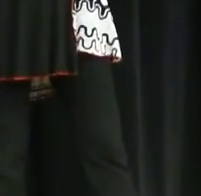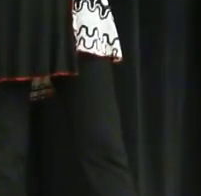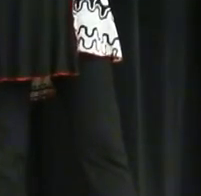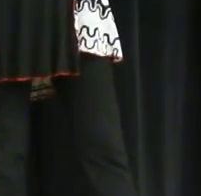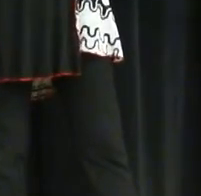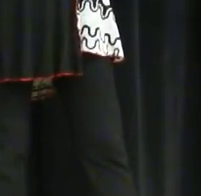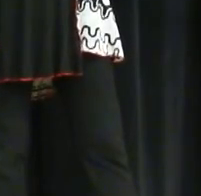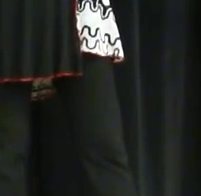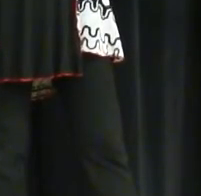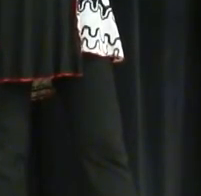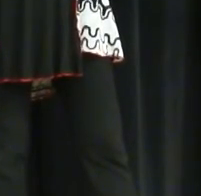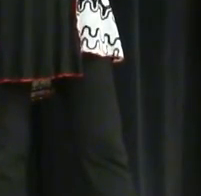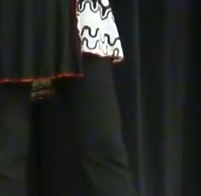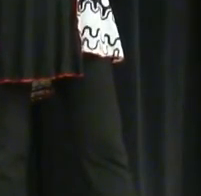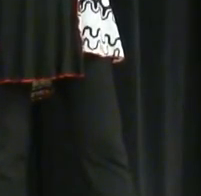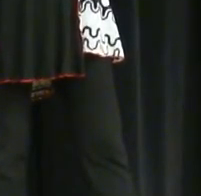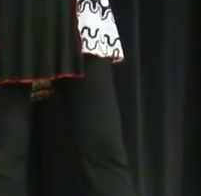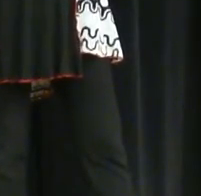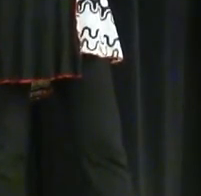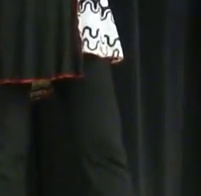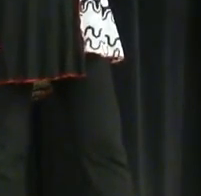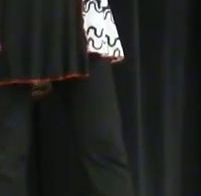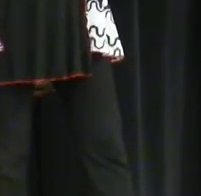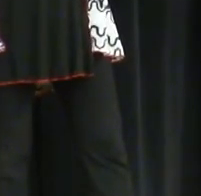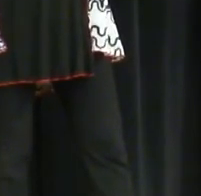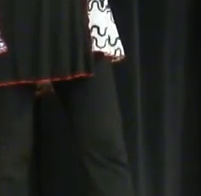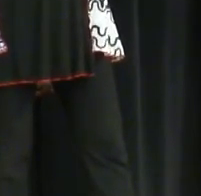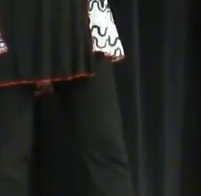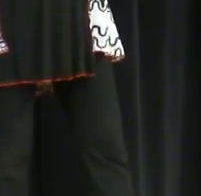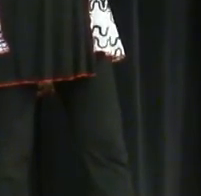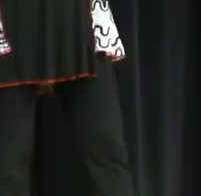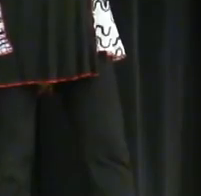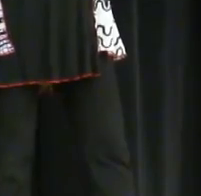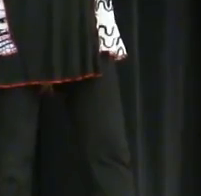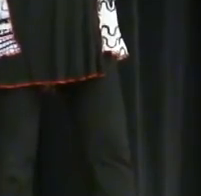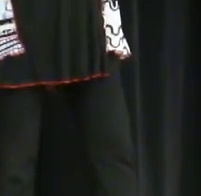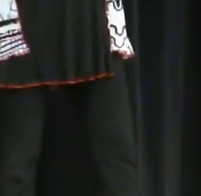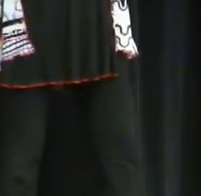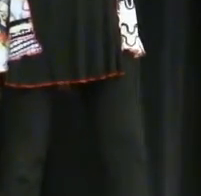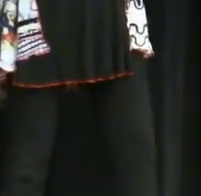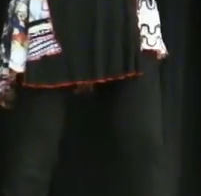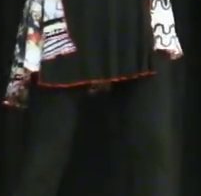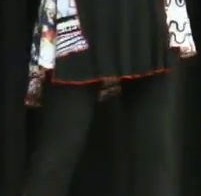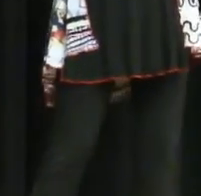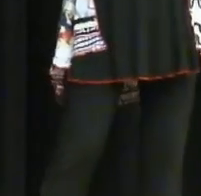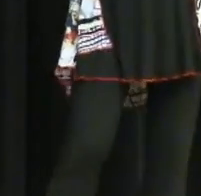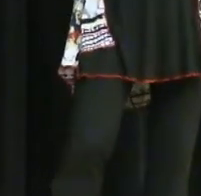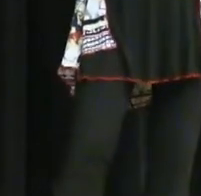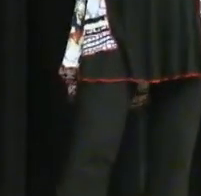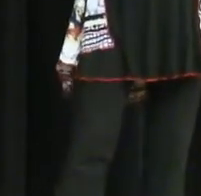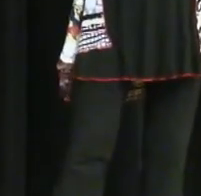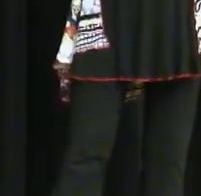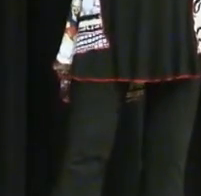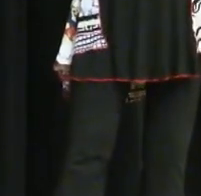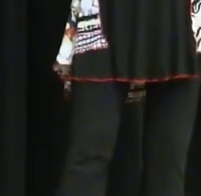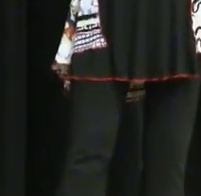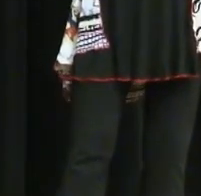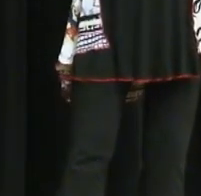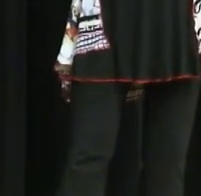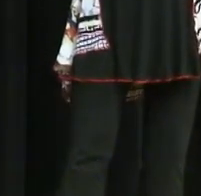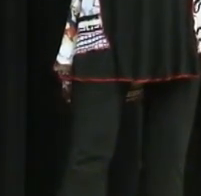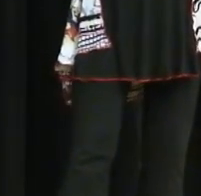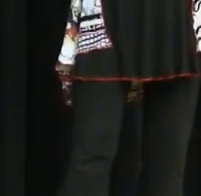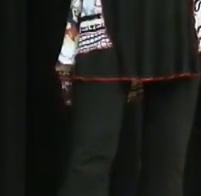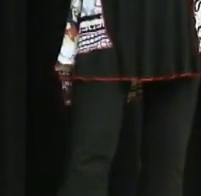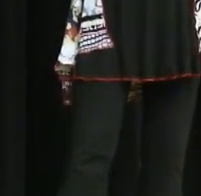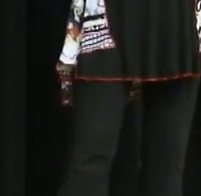it became evident last night when he won the championship. And I thought what was so powerful about that was what one of the